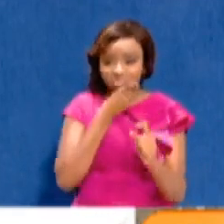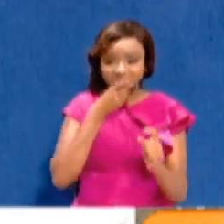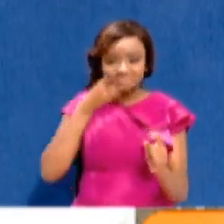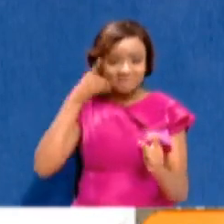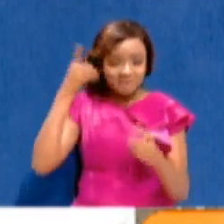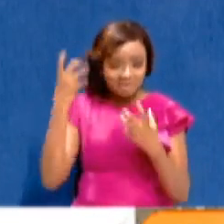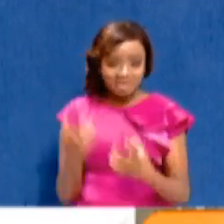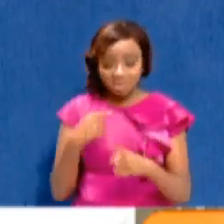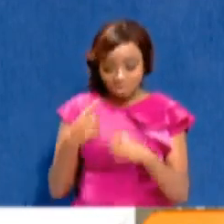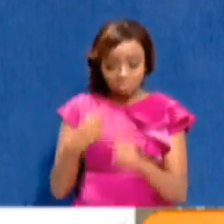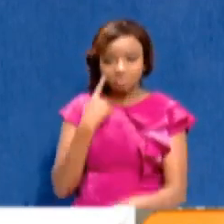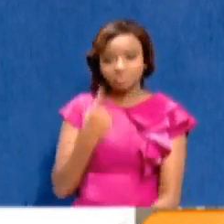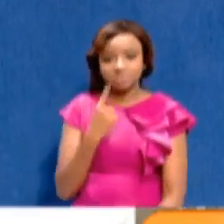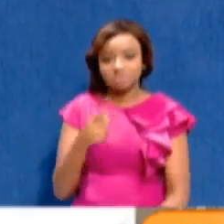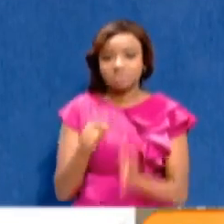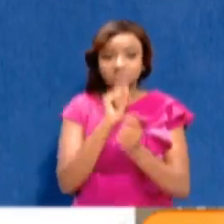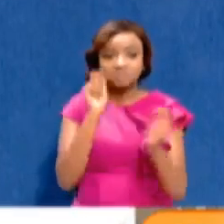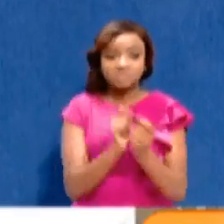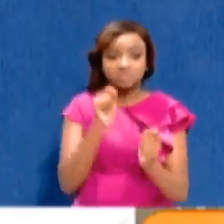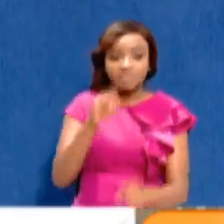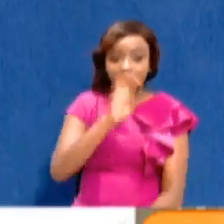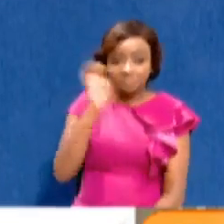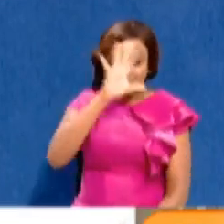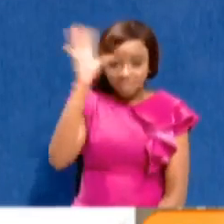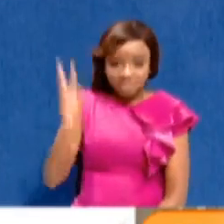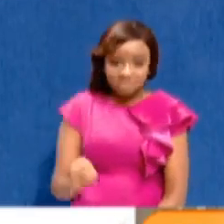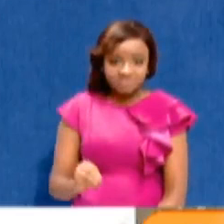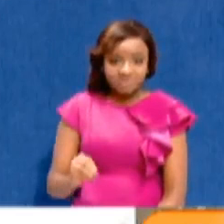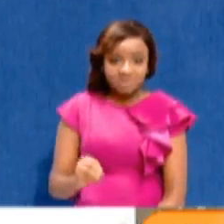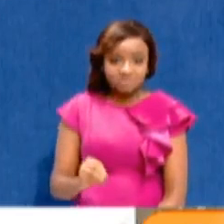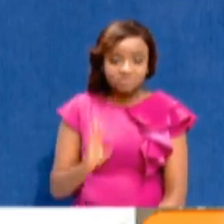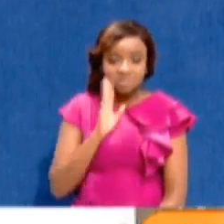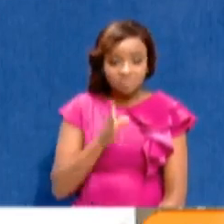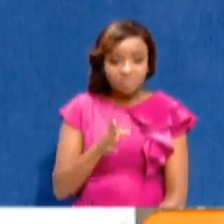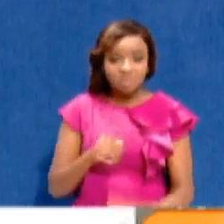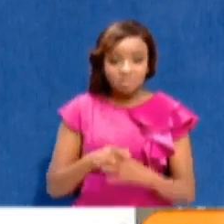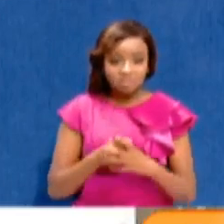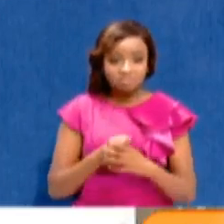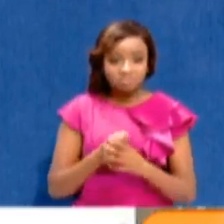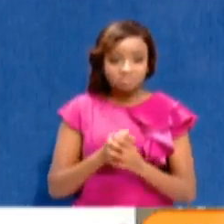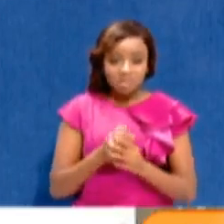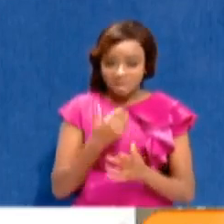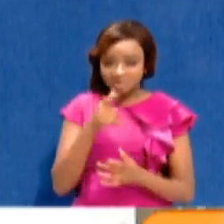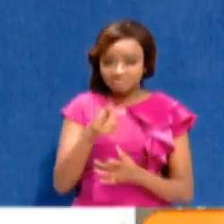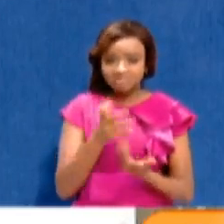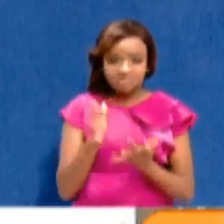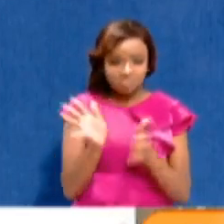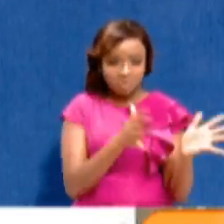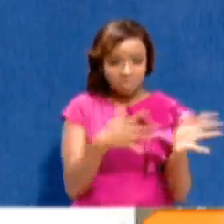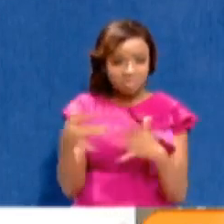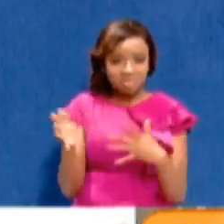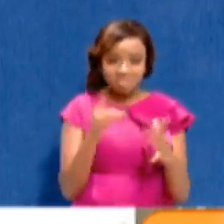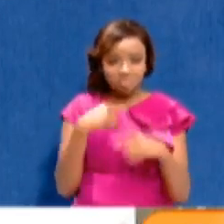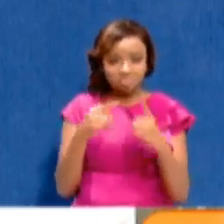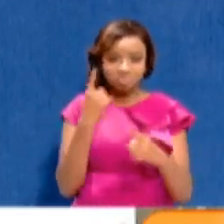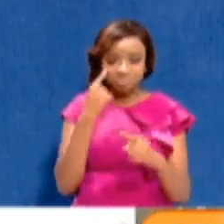continue to see that for a while in the future. Apparently East Africa will likely experience this erratic weather that you see